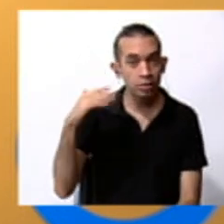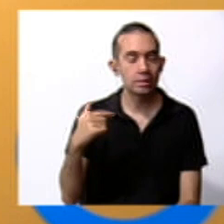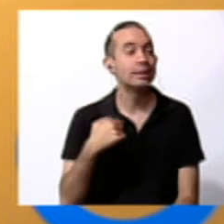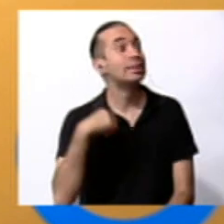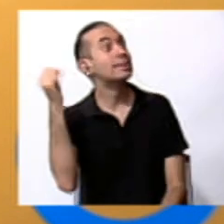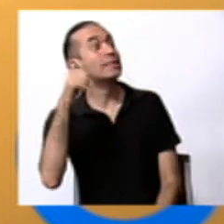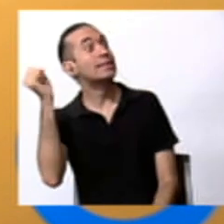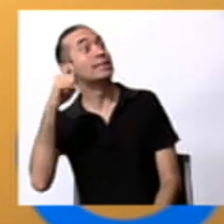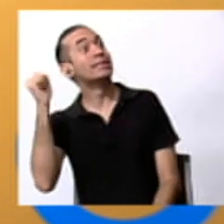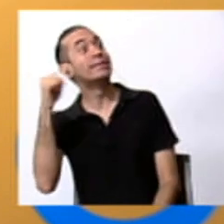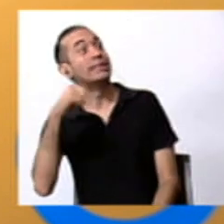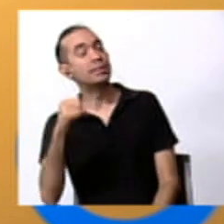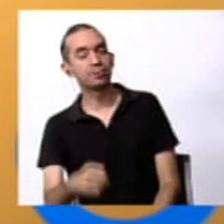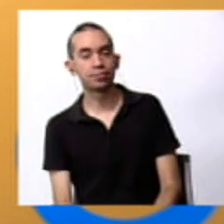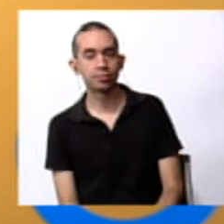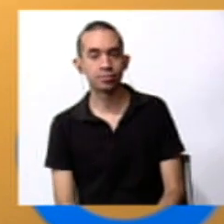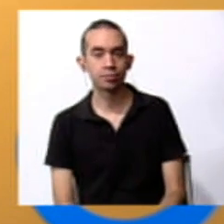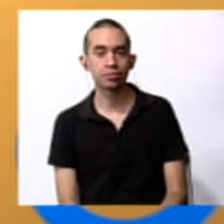like music.